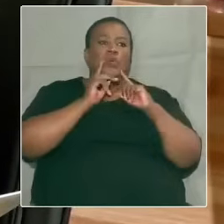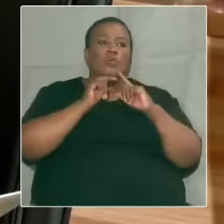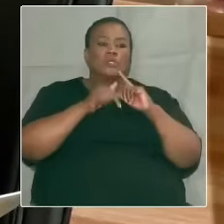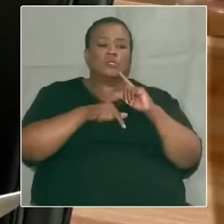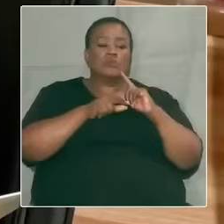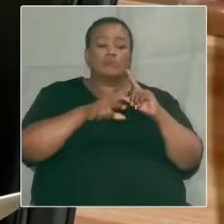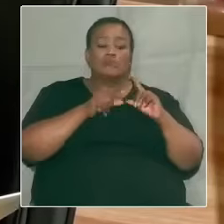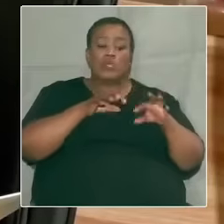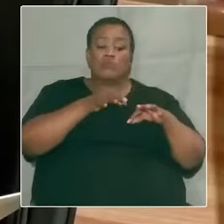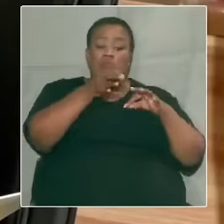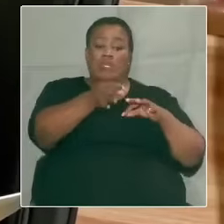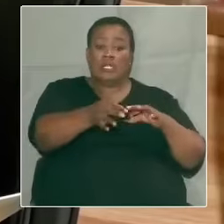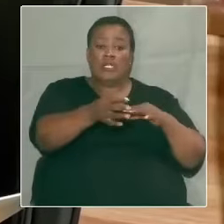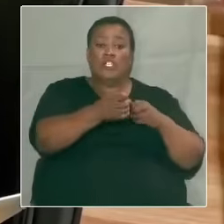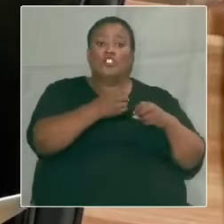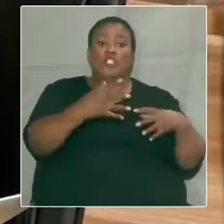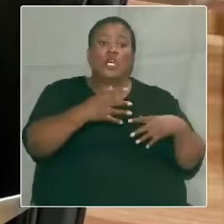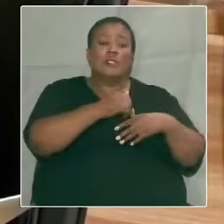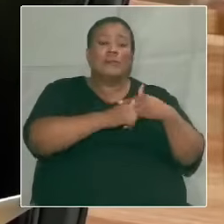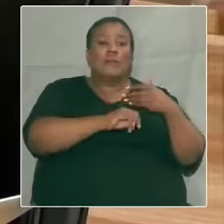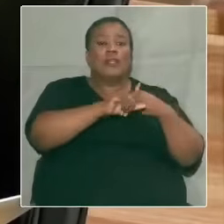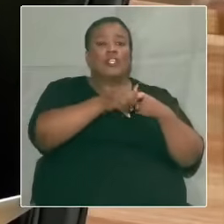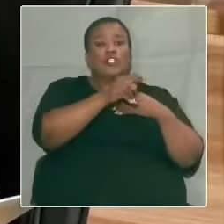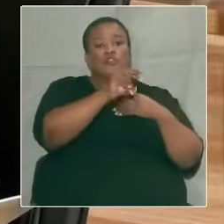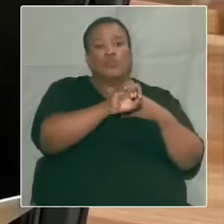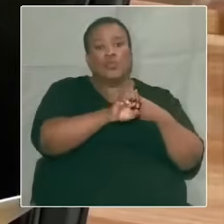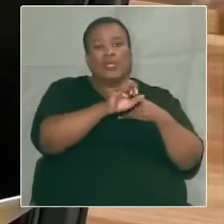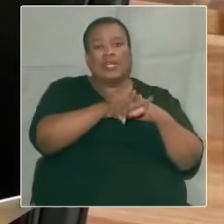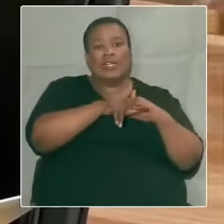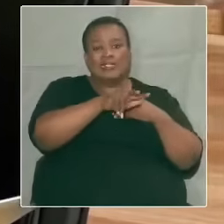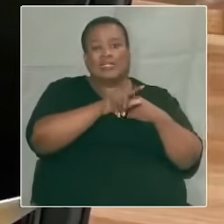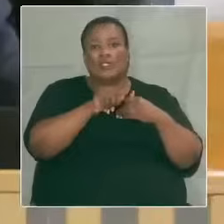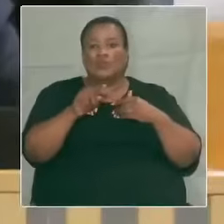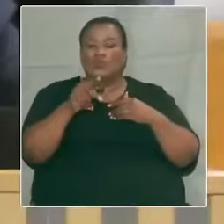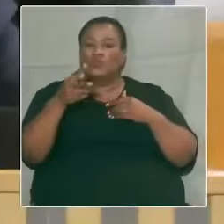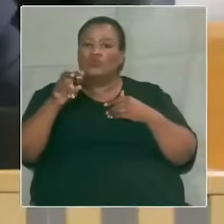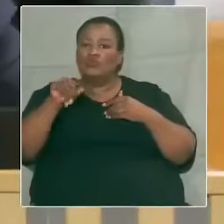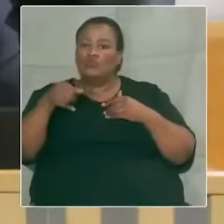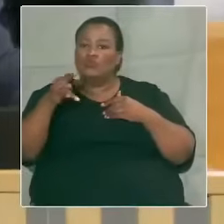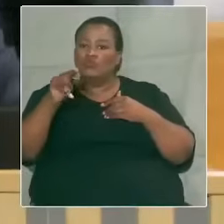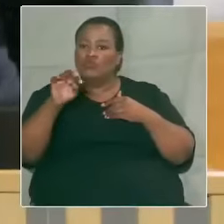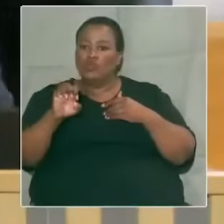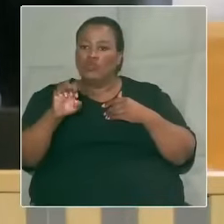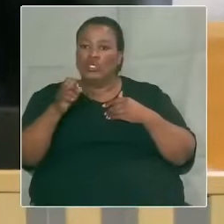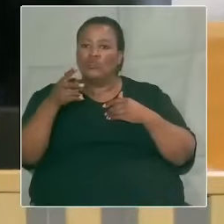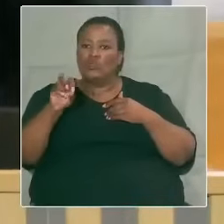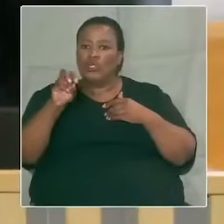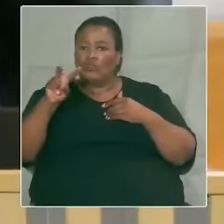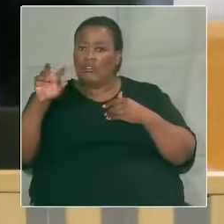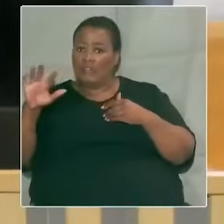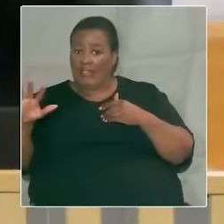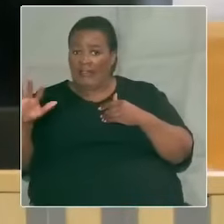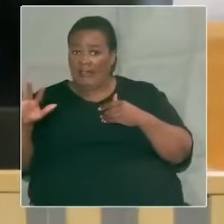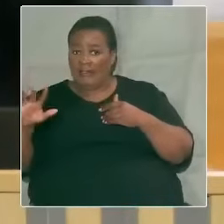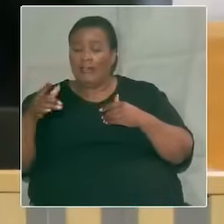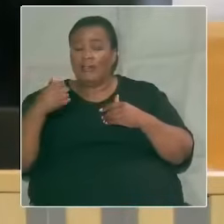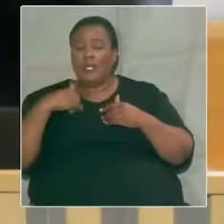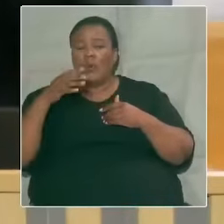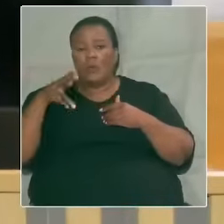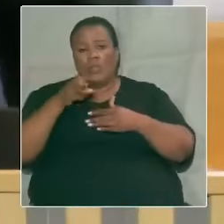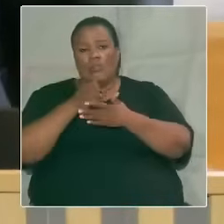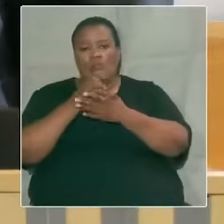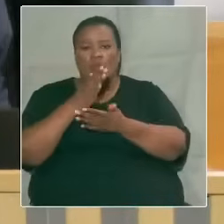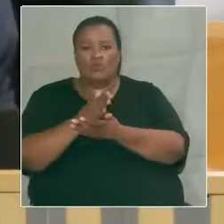extensions commence from June Okay. 2018 to June 2025. I'll just make sure that